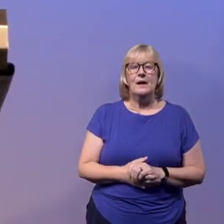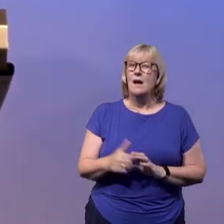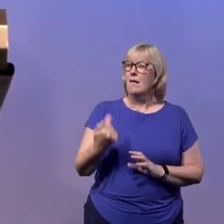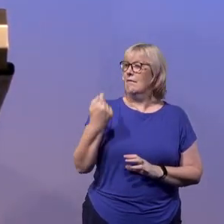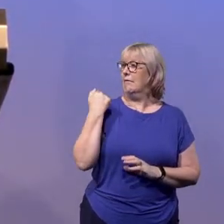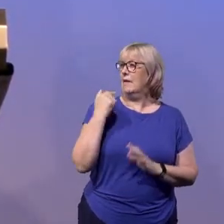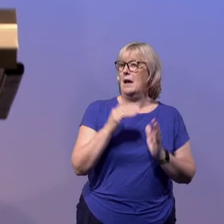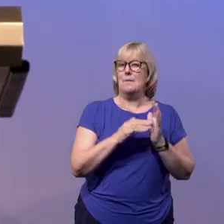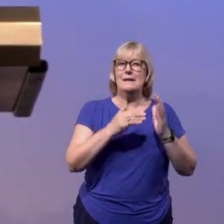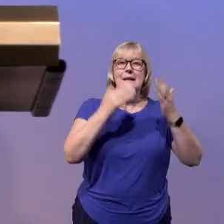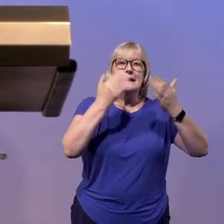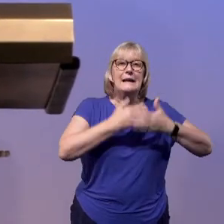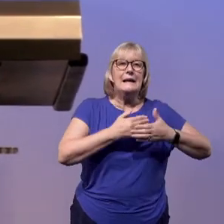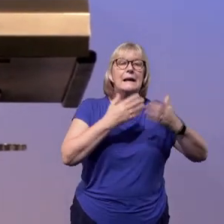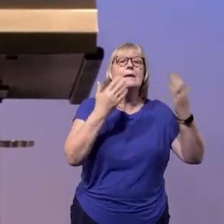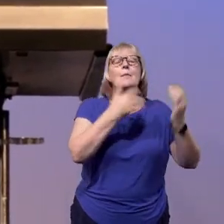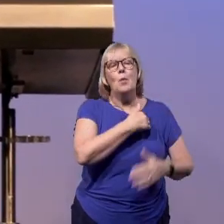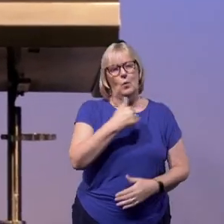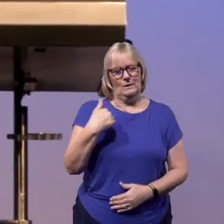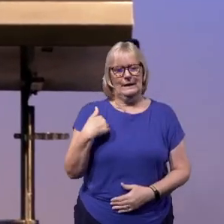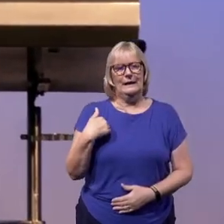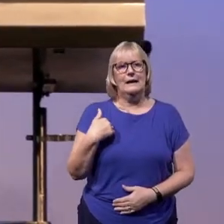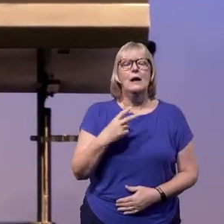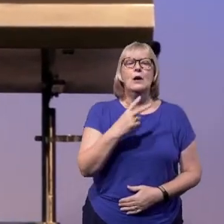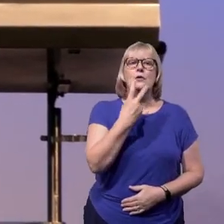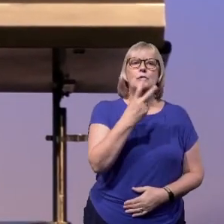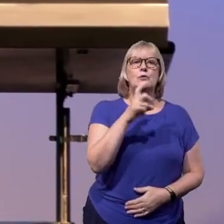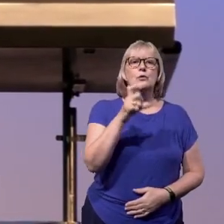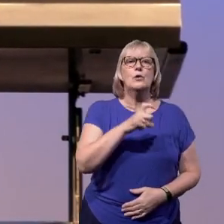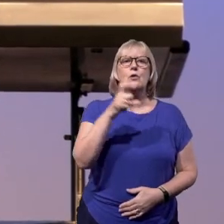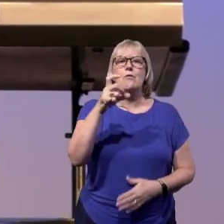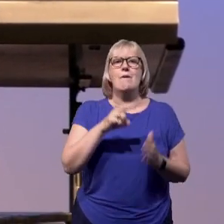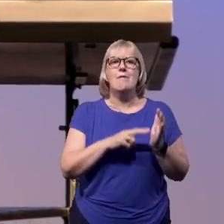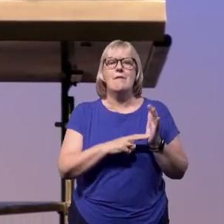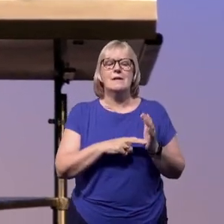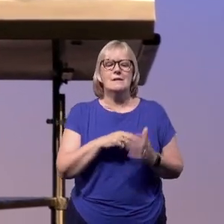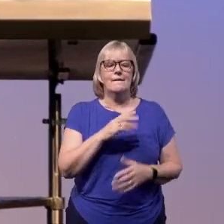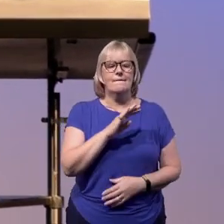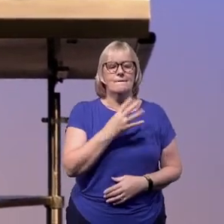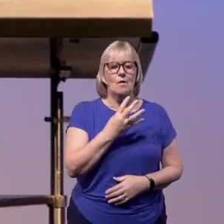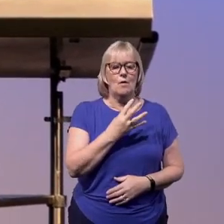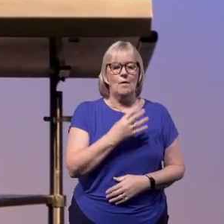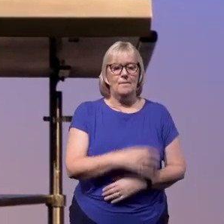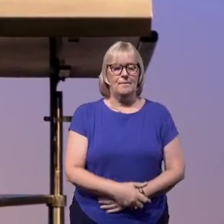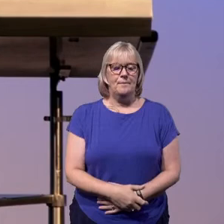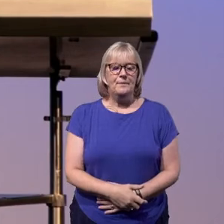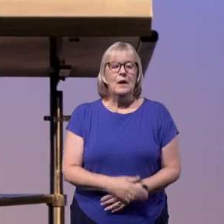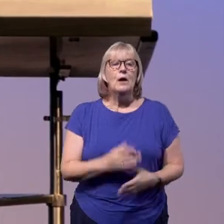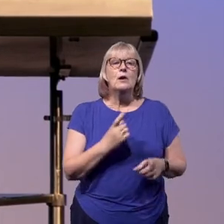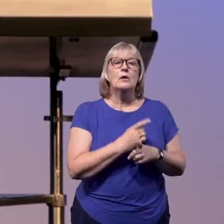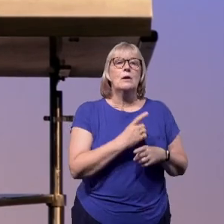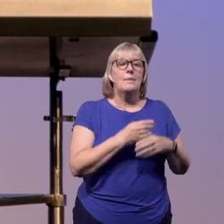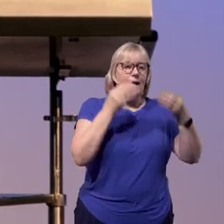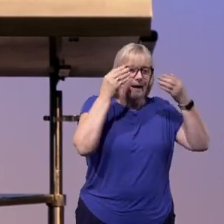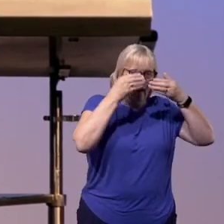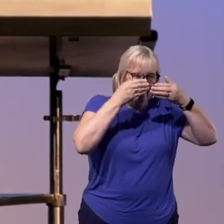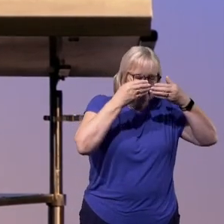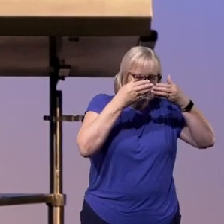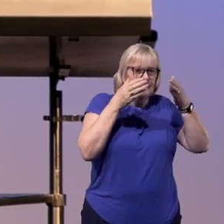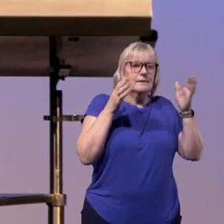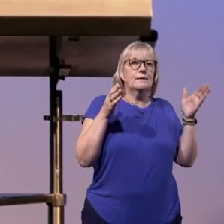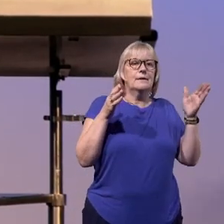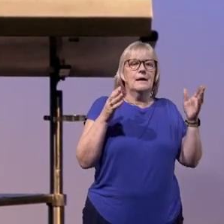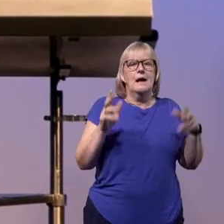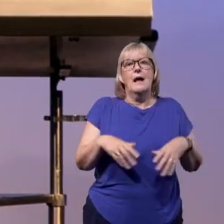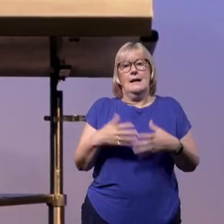Monday night, on Monday morning, we looked at, we preach Christ, God opens blind eyes. And in Mark's gospel, we're shown how we preach